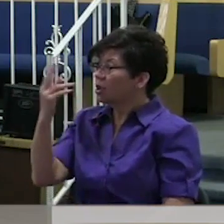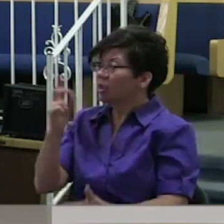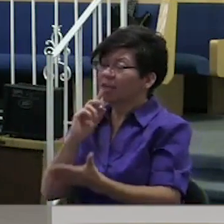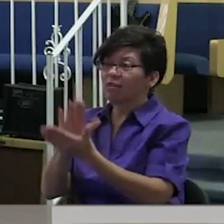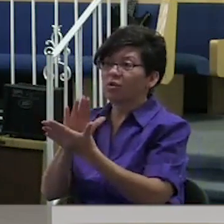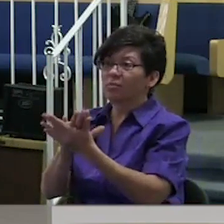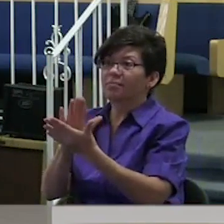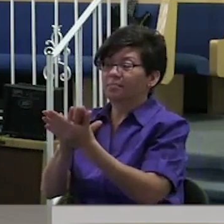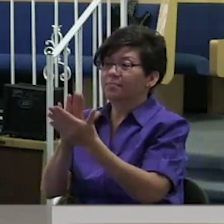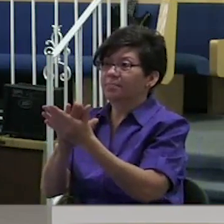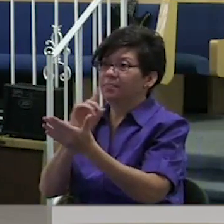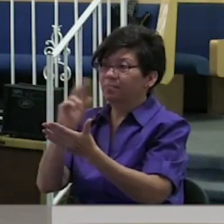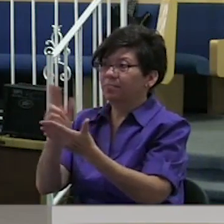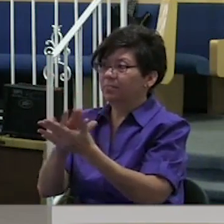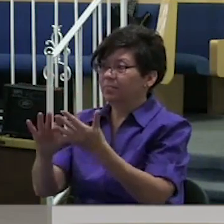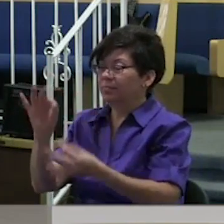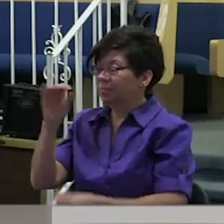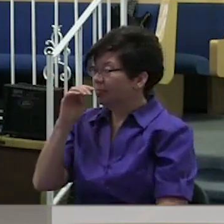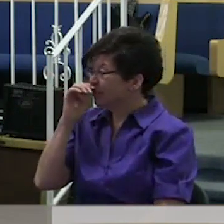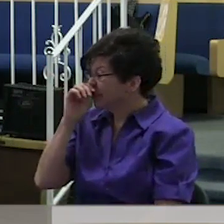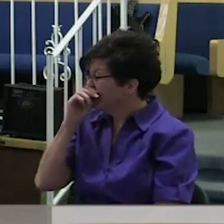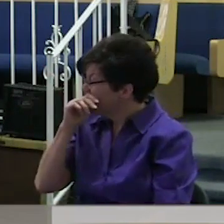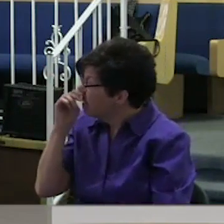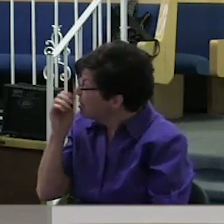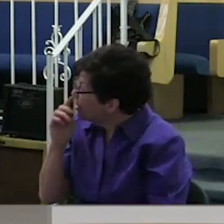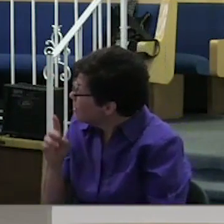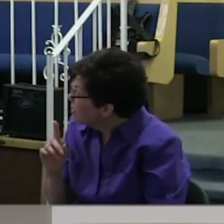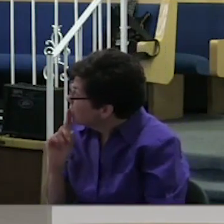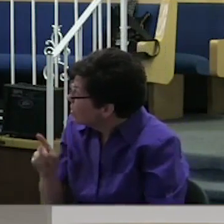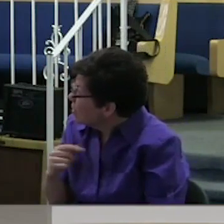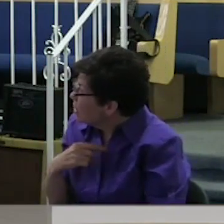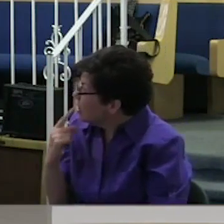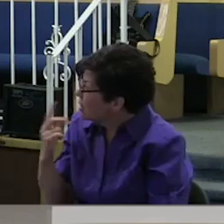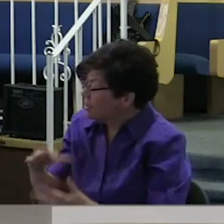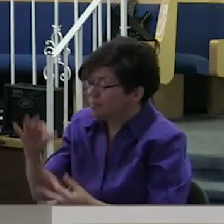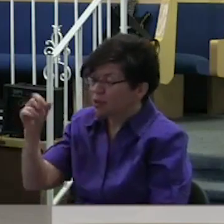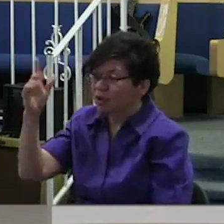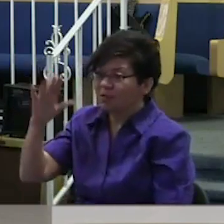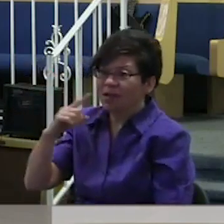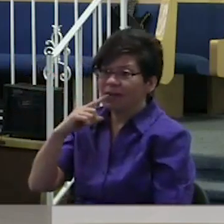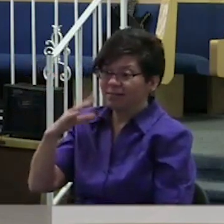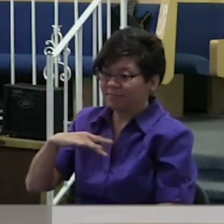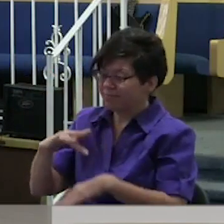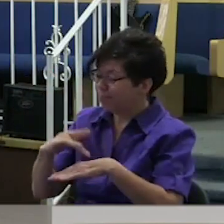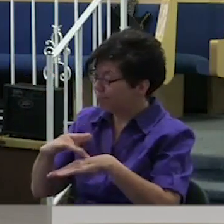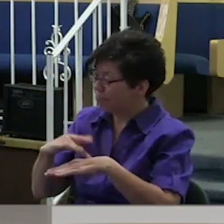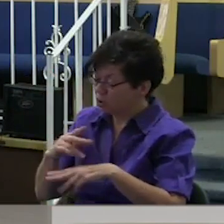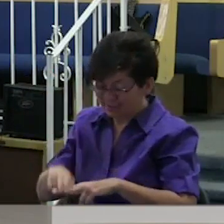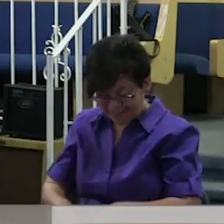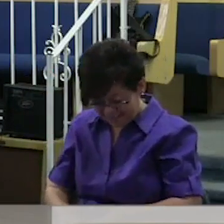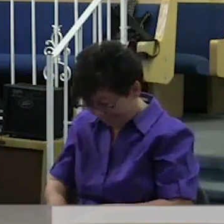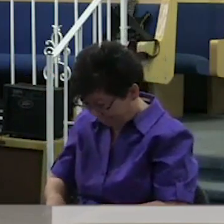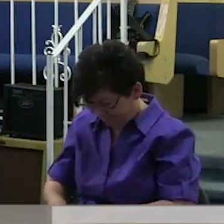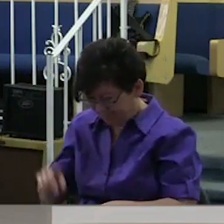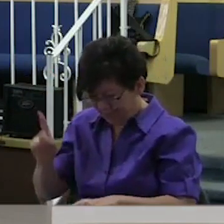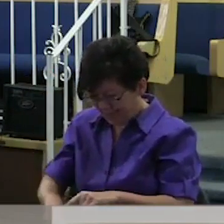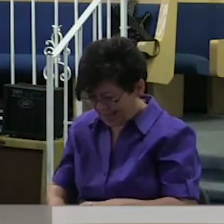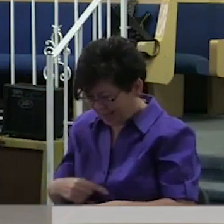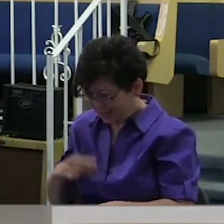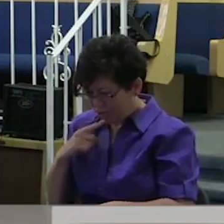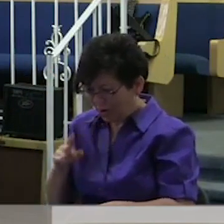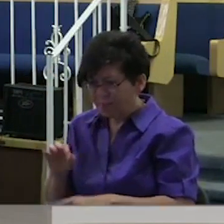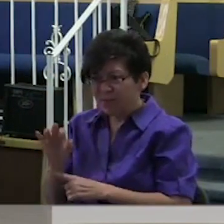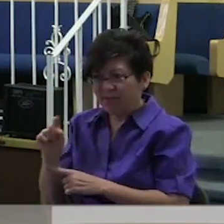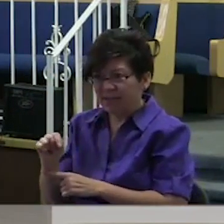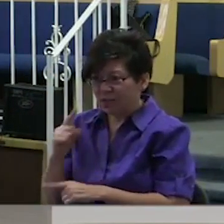praise. You must know that when you're filled with the Spirit of God, you can't sit down on your praise.